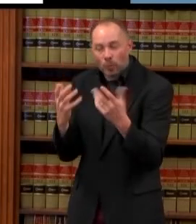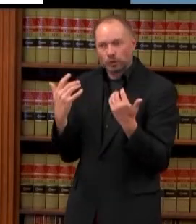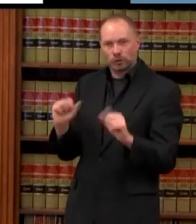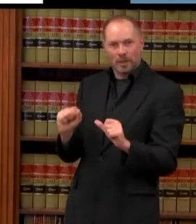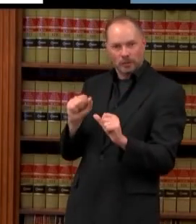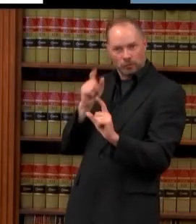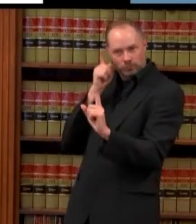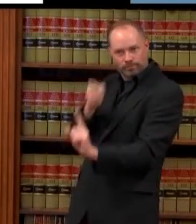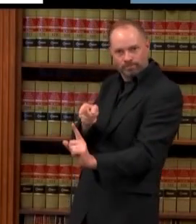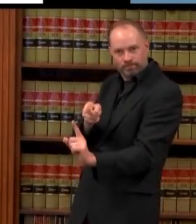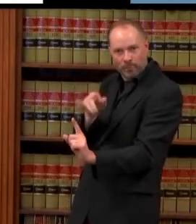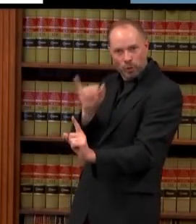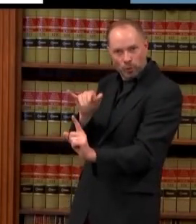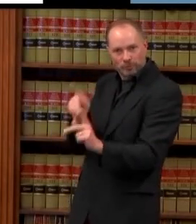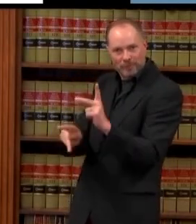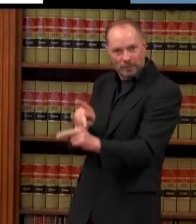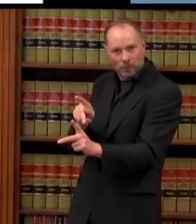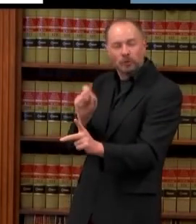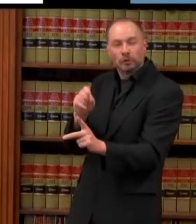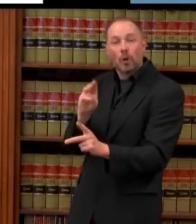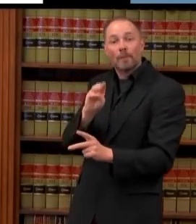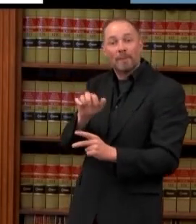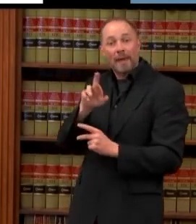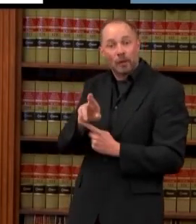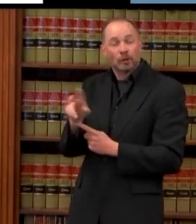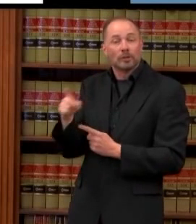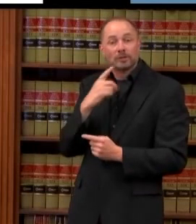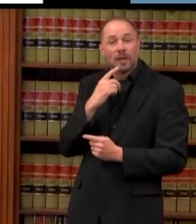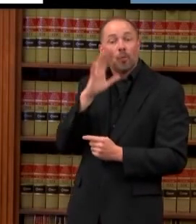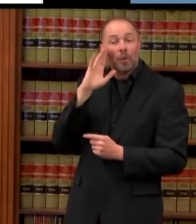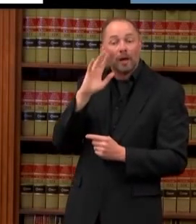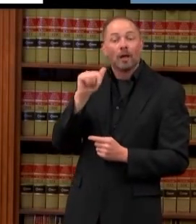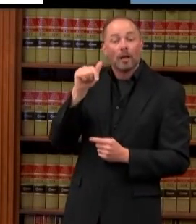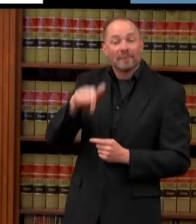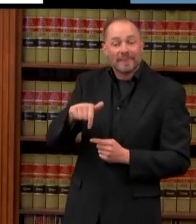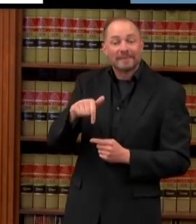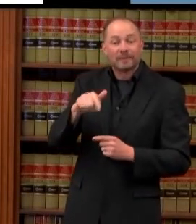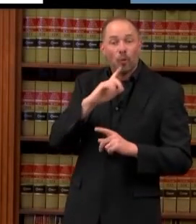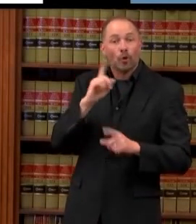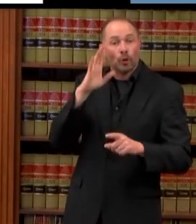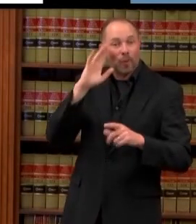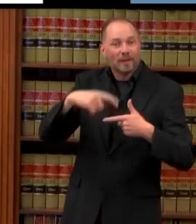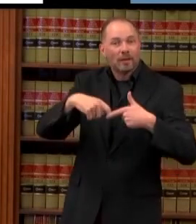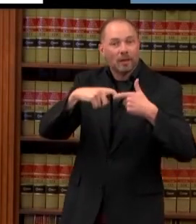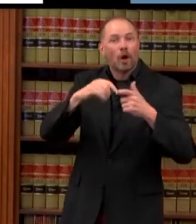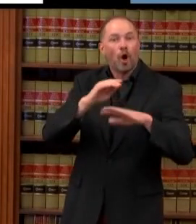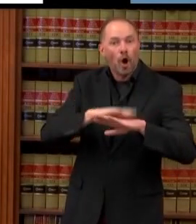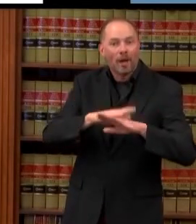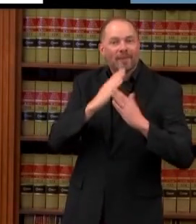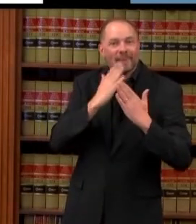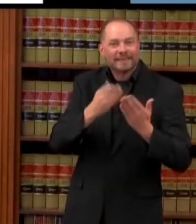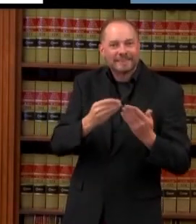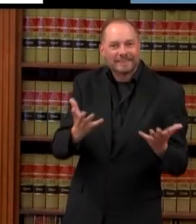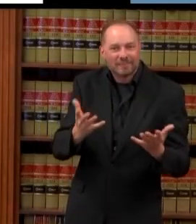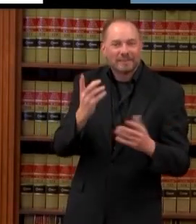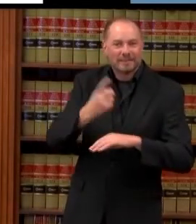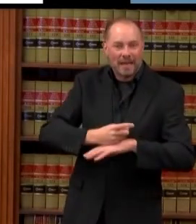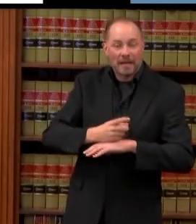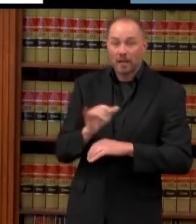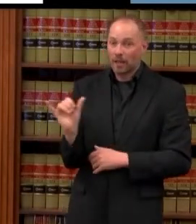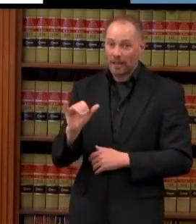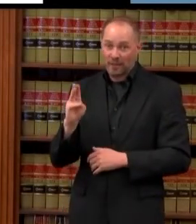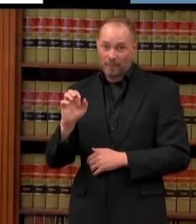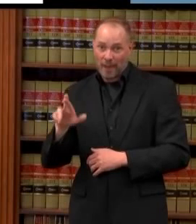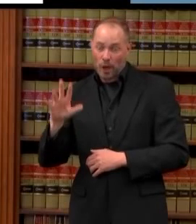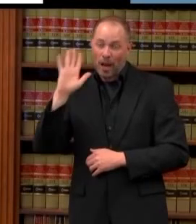with this. To the mayor's point, this will be suspended on Thanksgiving Day. And just like the mayor, I'll be spending Thanksgiving